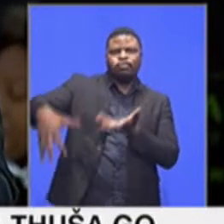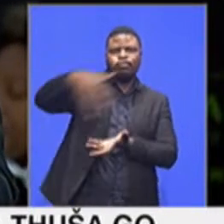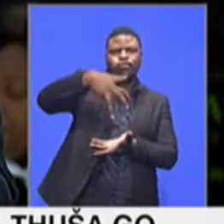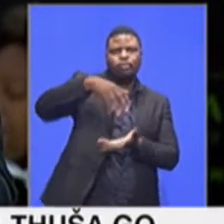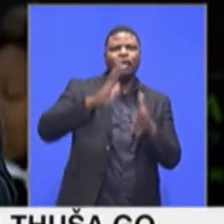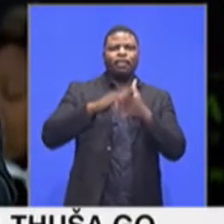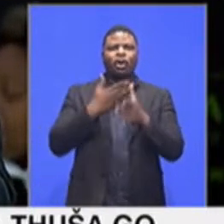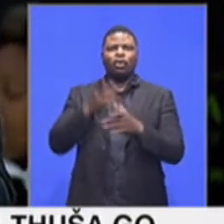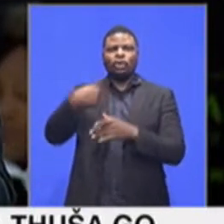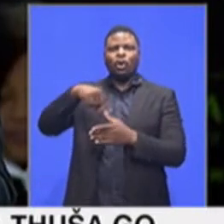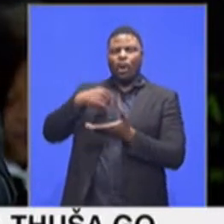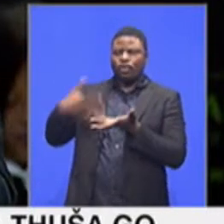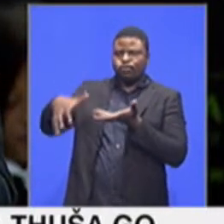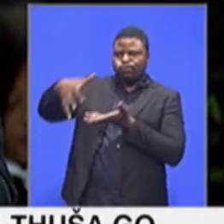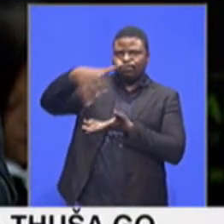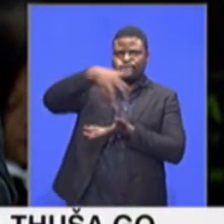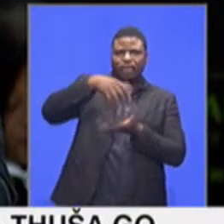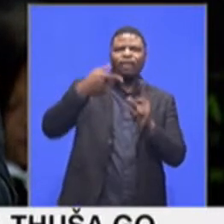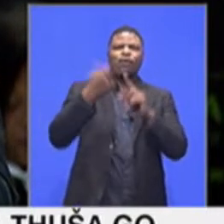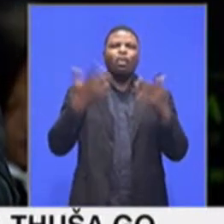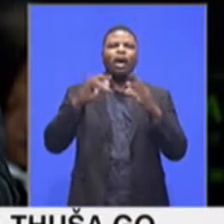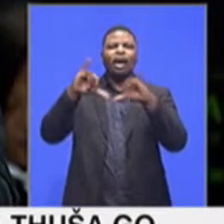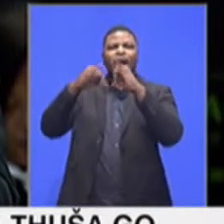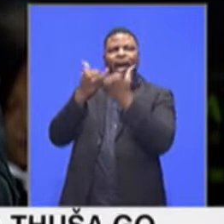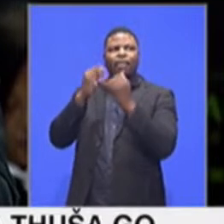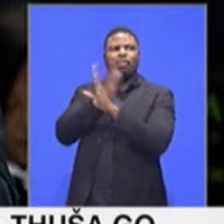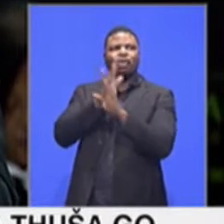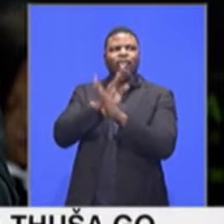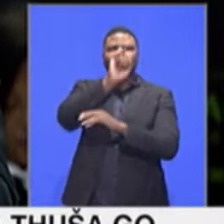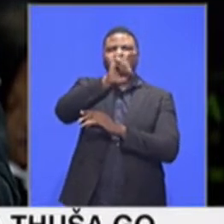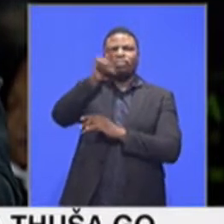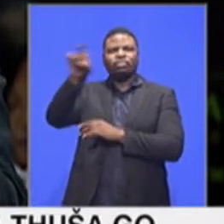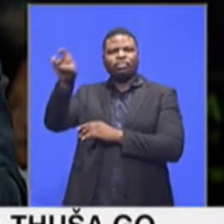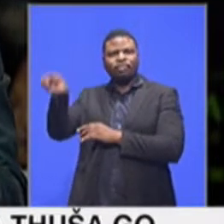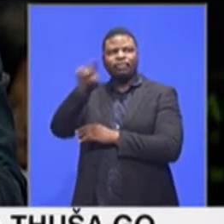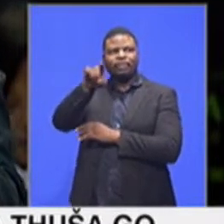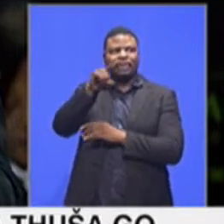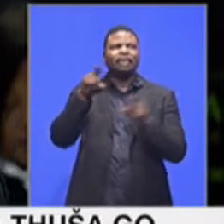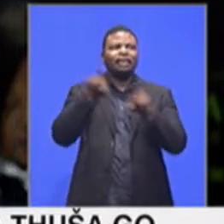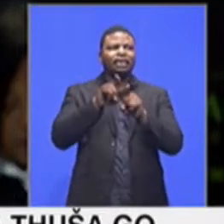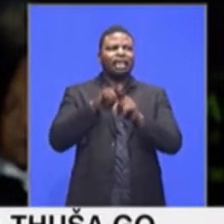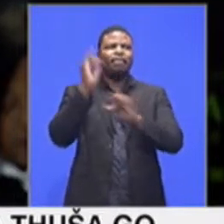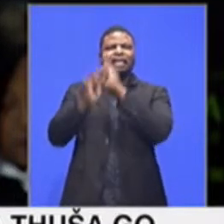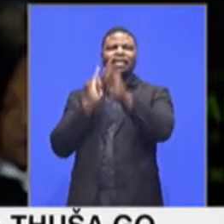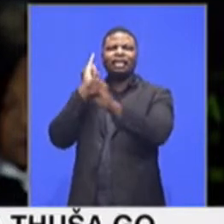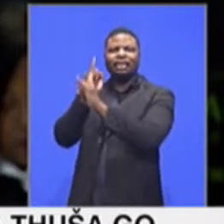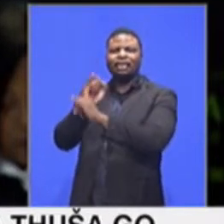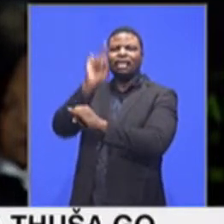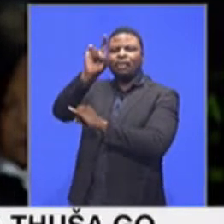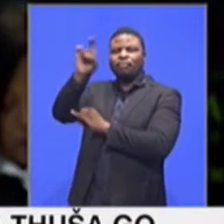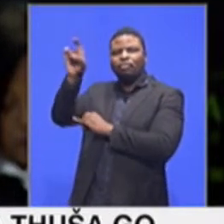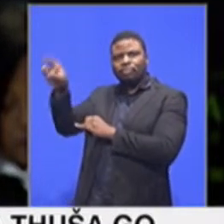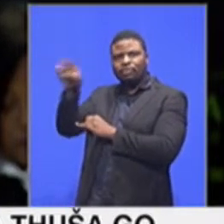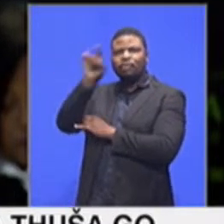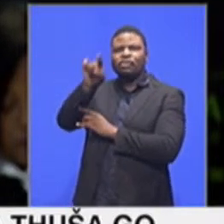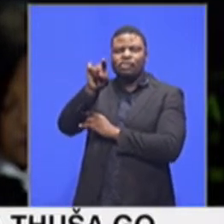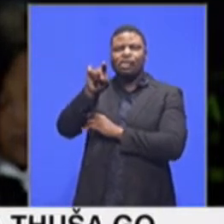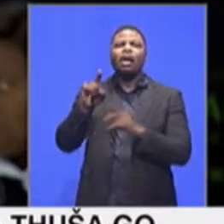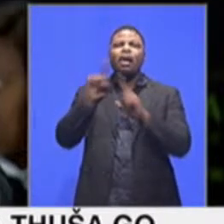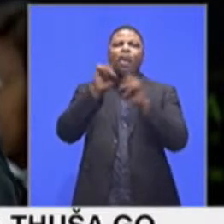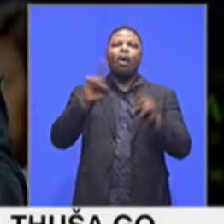in corporate and personal income taxes and in custom duties. This is partially offset by the